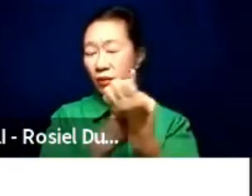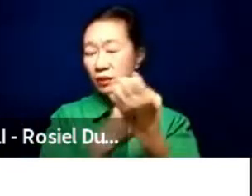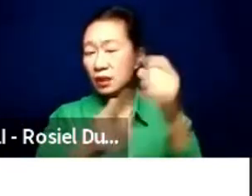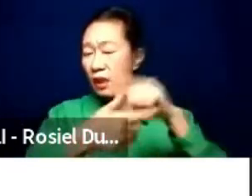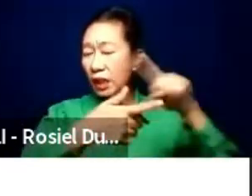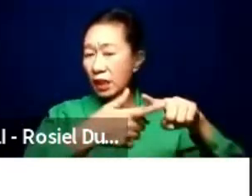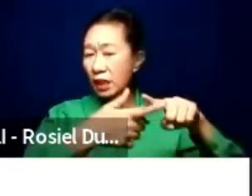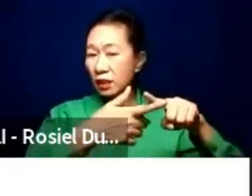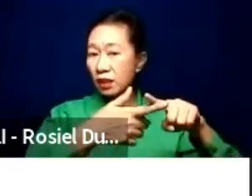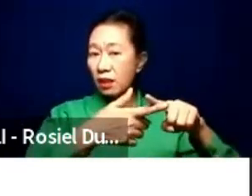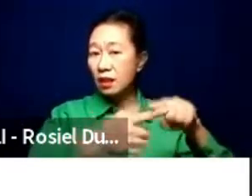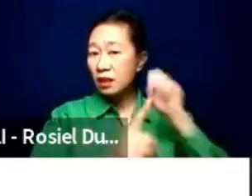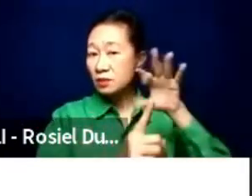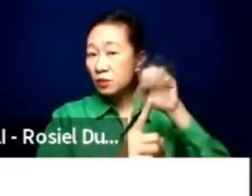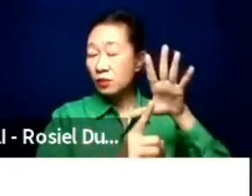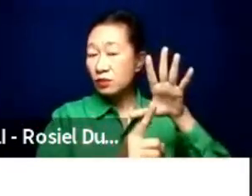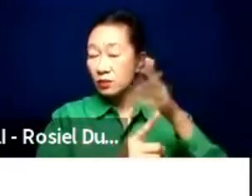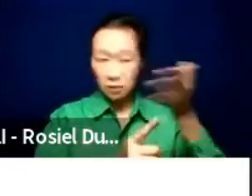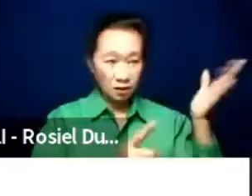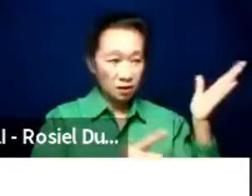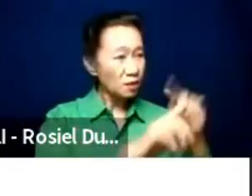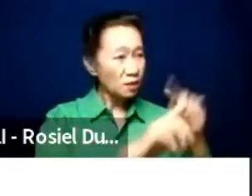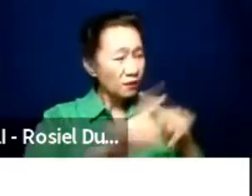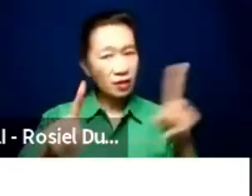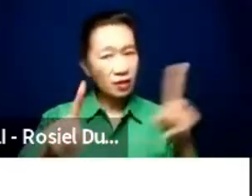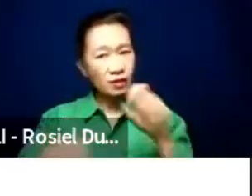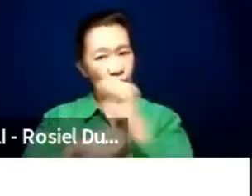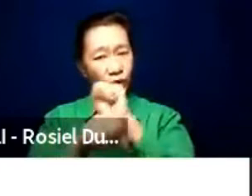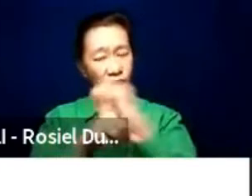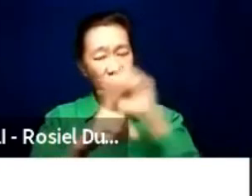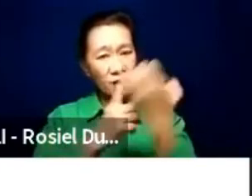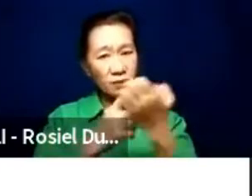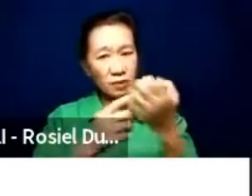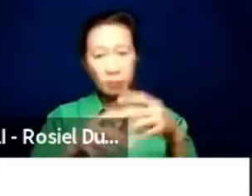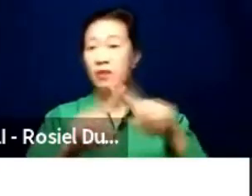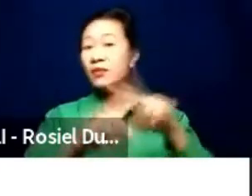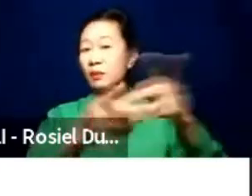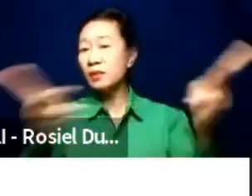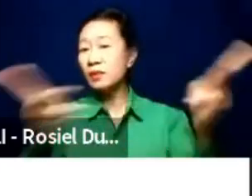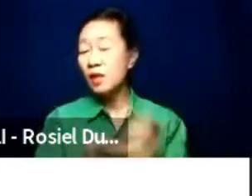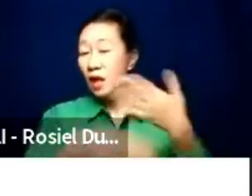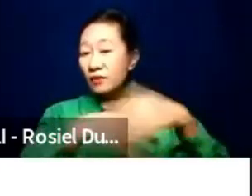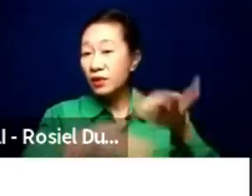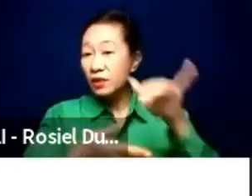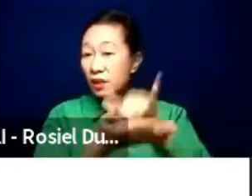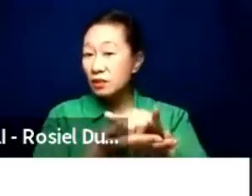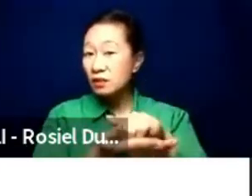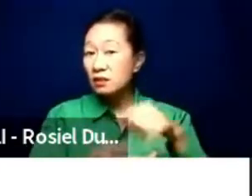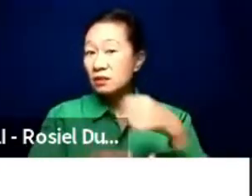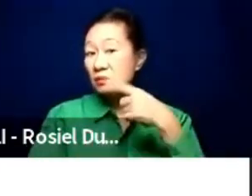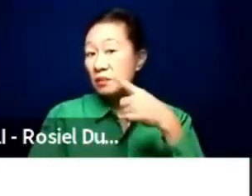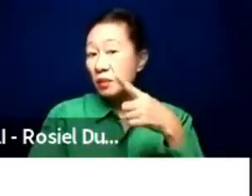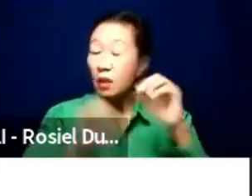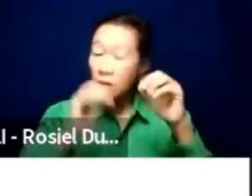kung na-expose natin siya sa iba't ibang work environment, after that, saka lang niya sasabihin na,